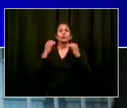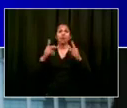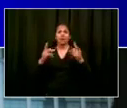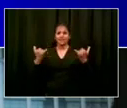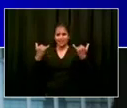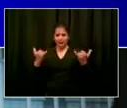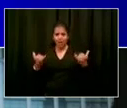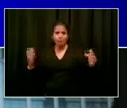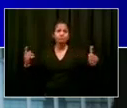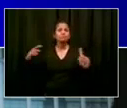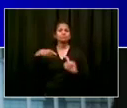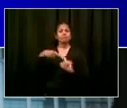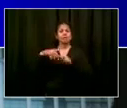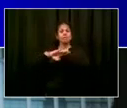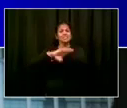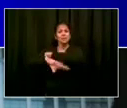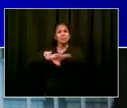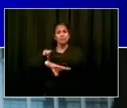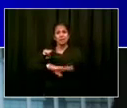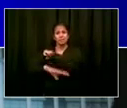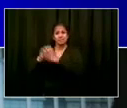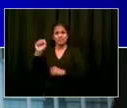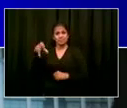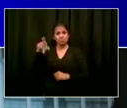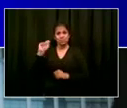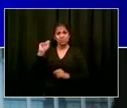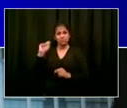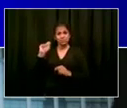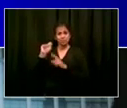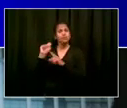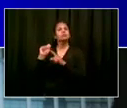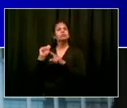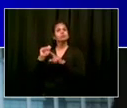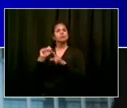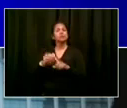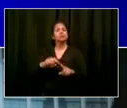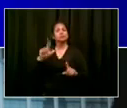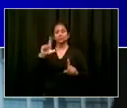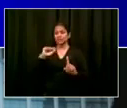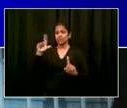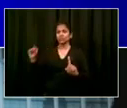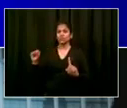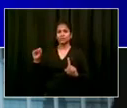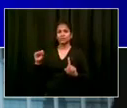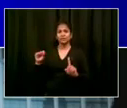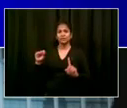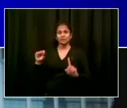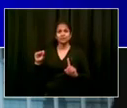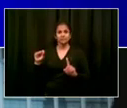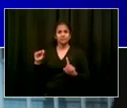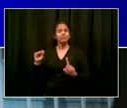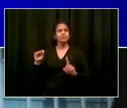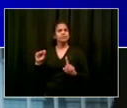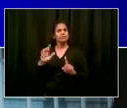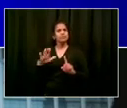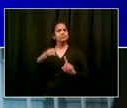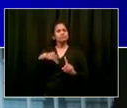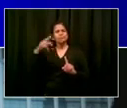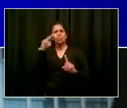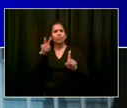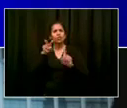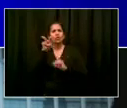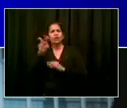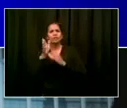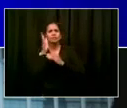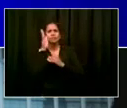this month will be so important to everything that happens in the future of this city, because we are talking about